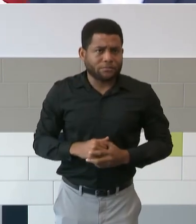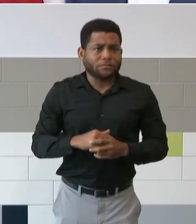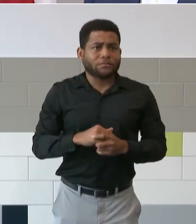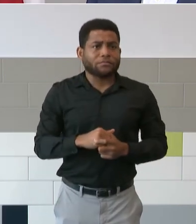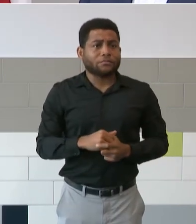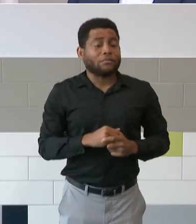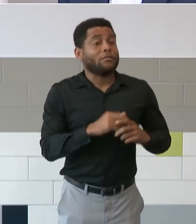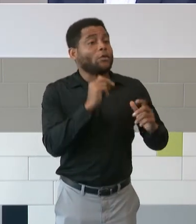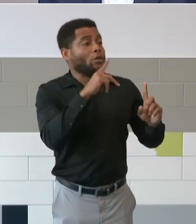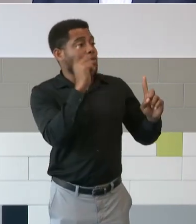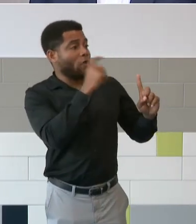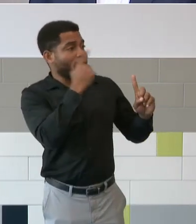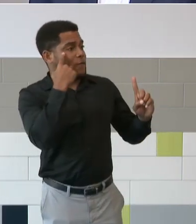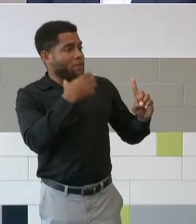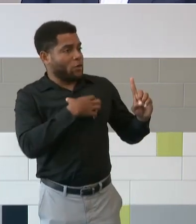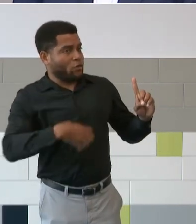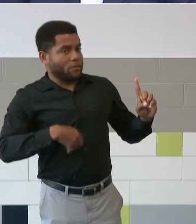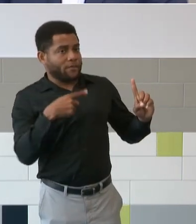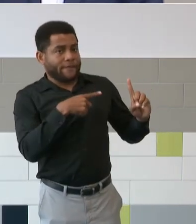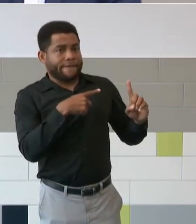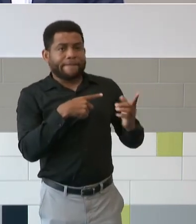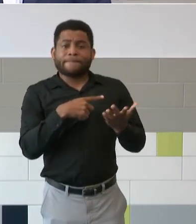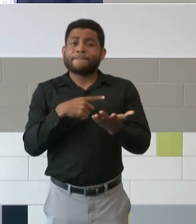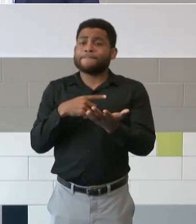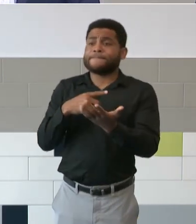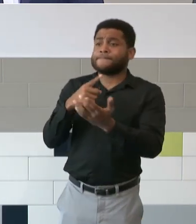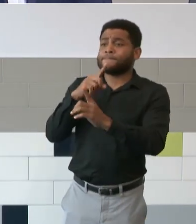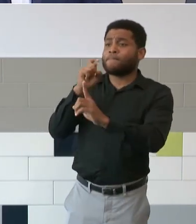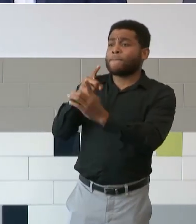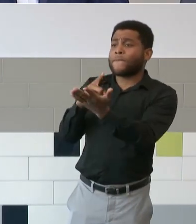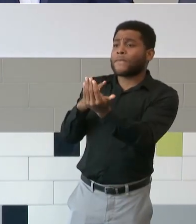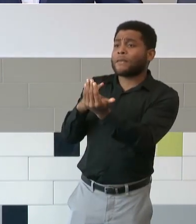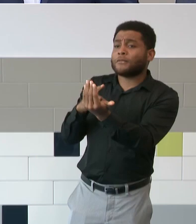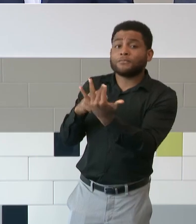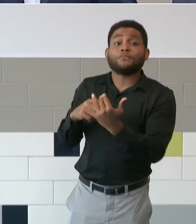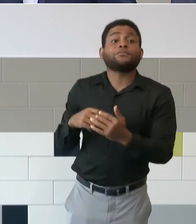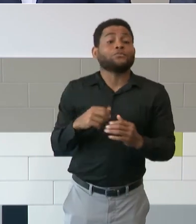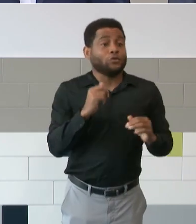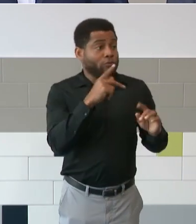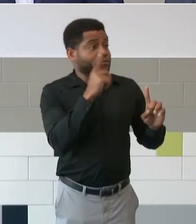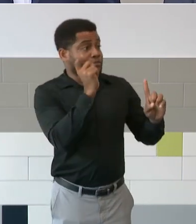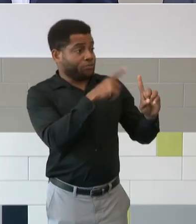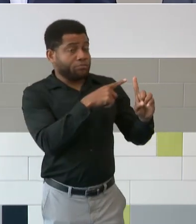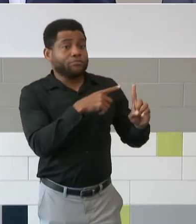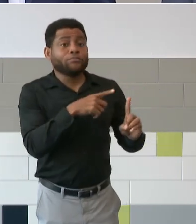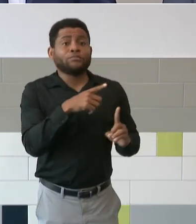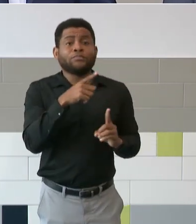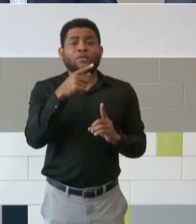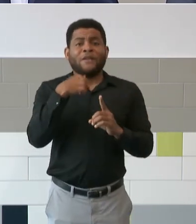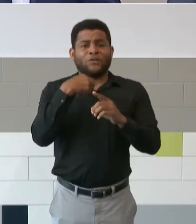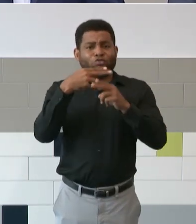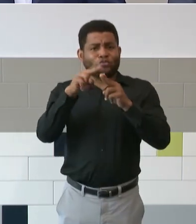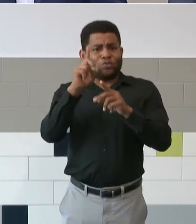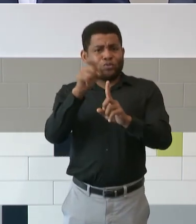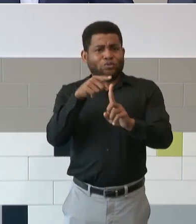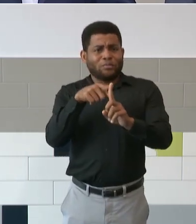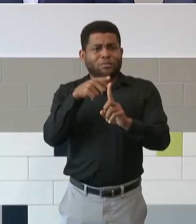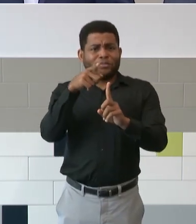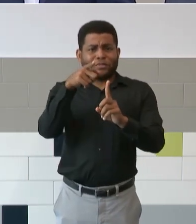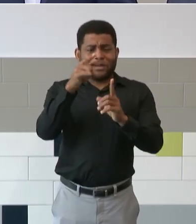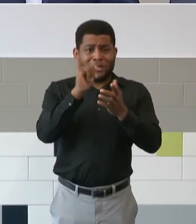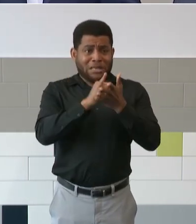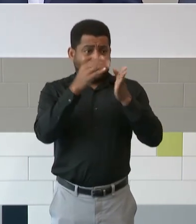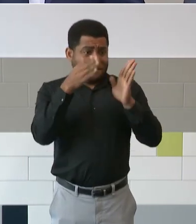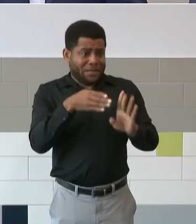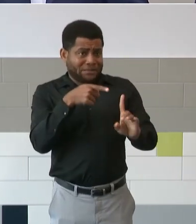Okay, anybody who hasn't asked? Yes. Mayor, just briefly, how troubling is it to have a city official arrested by